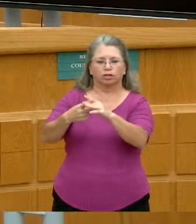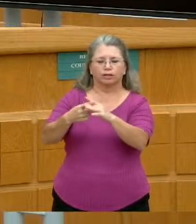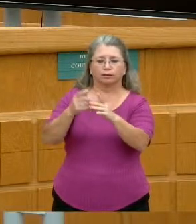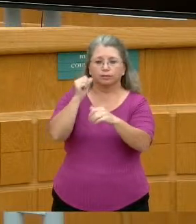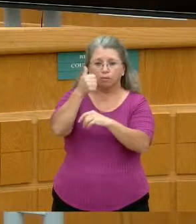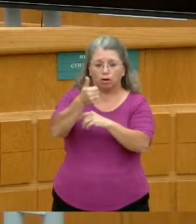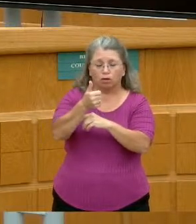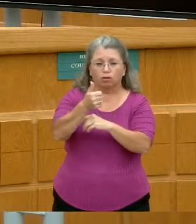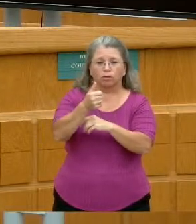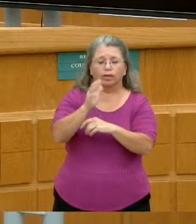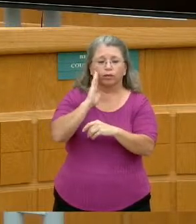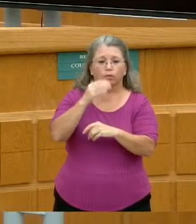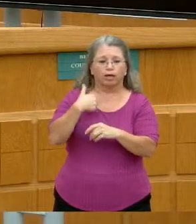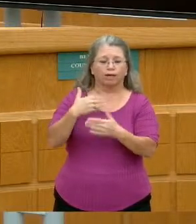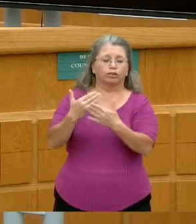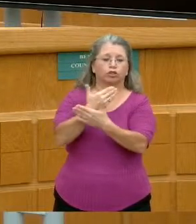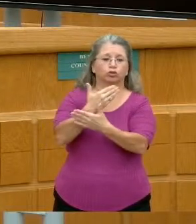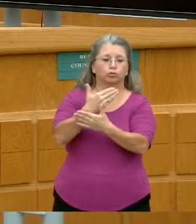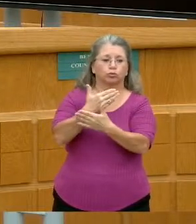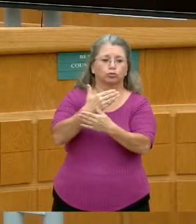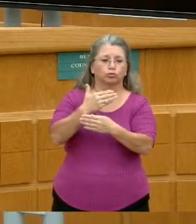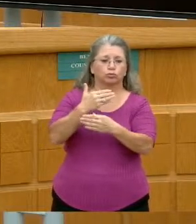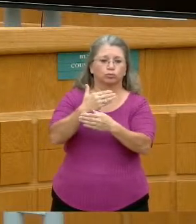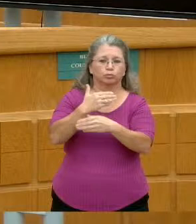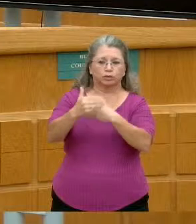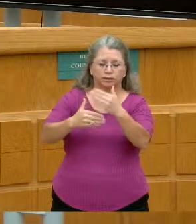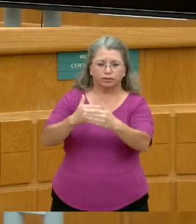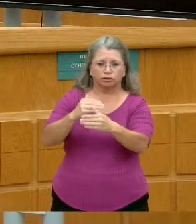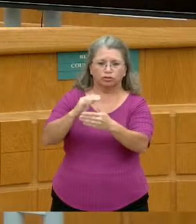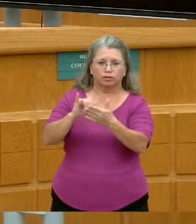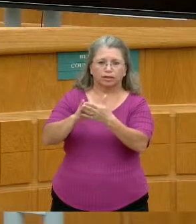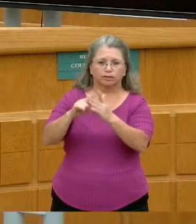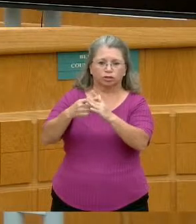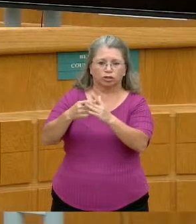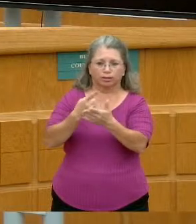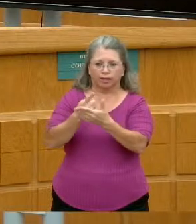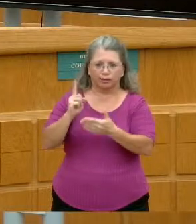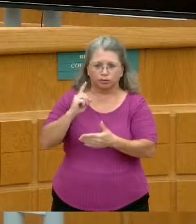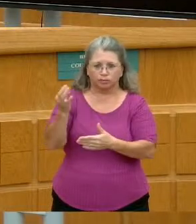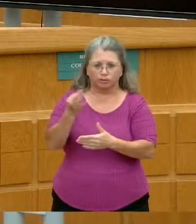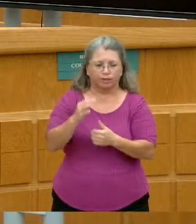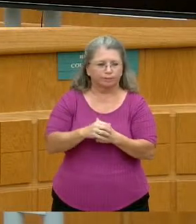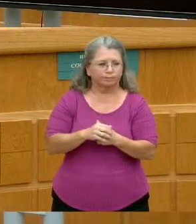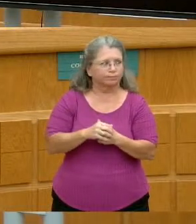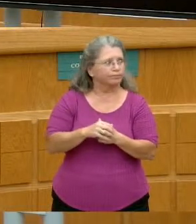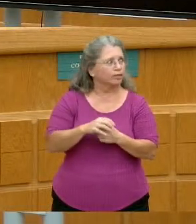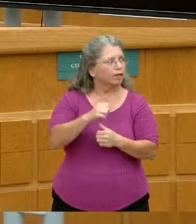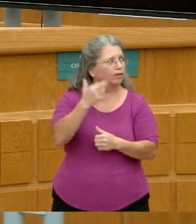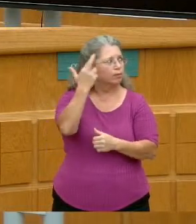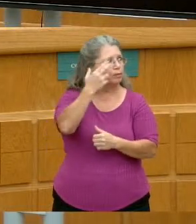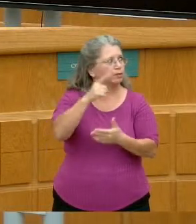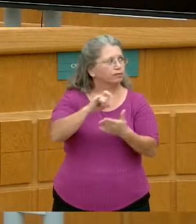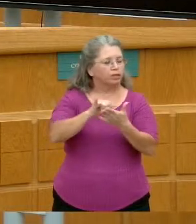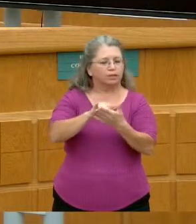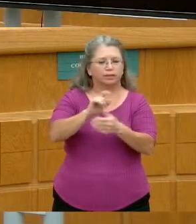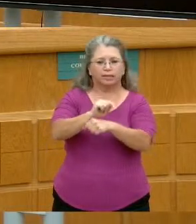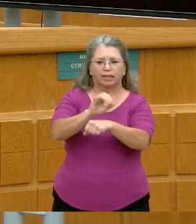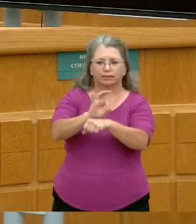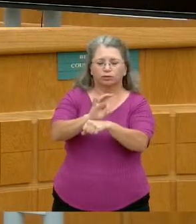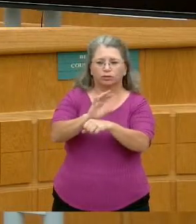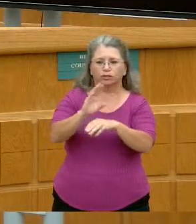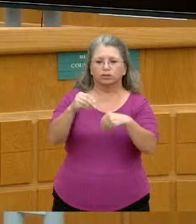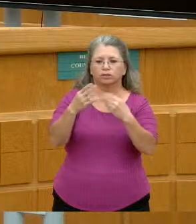had new interventions implemented last week on Friday. The other purpose of the task force is to enable